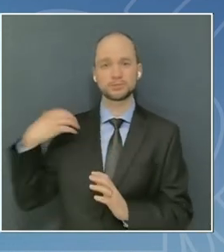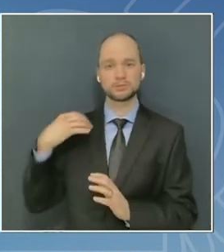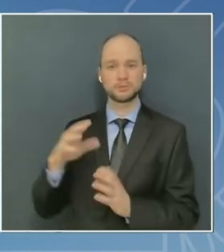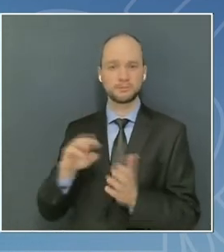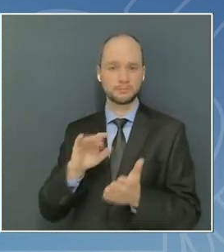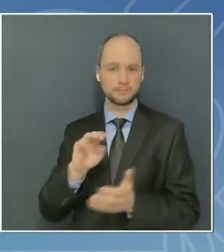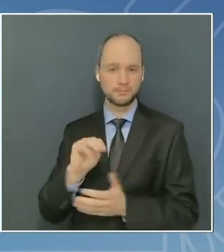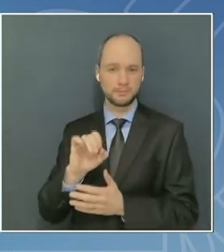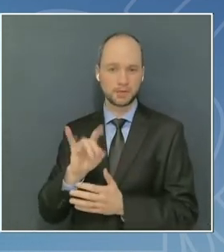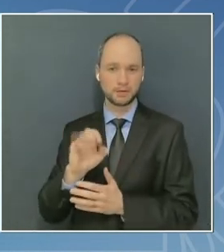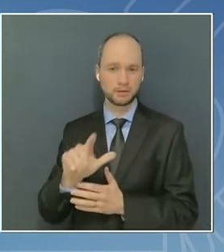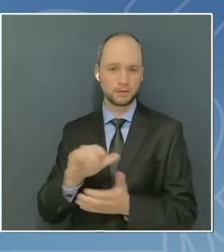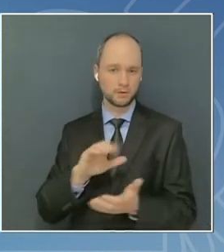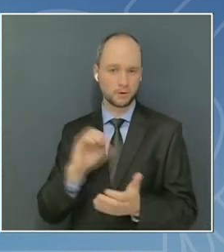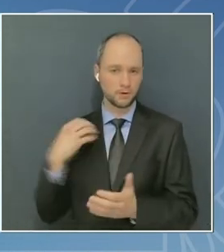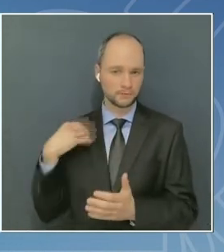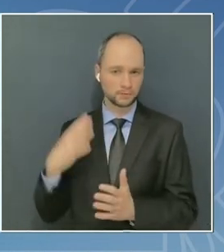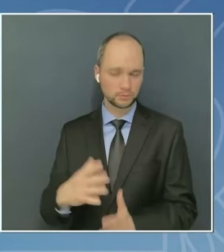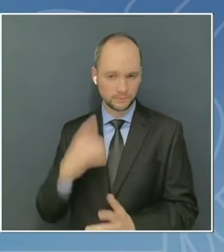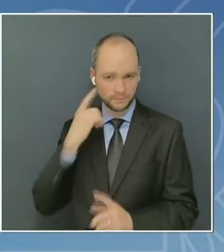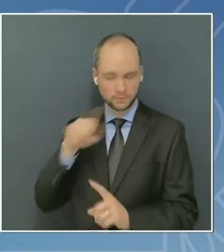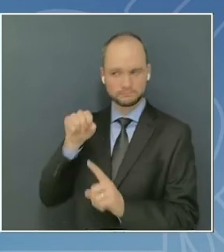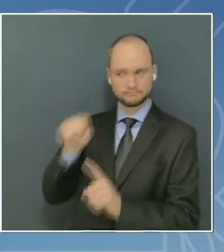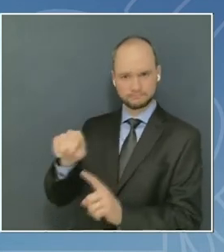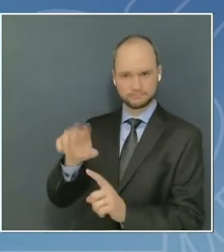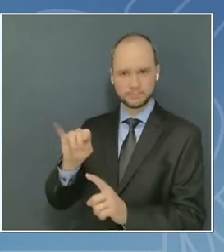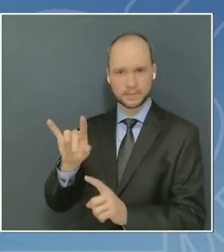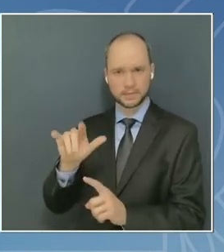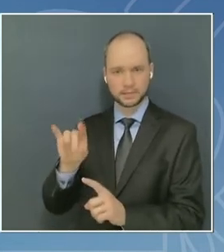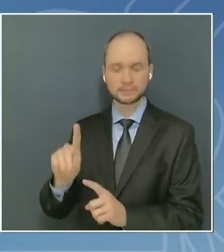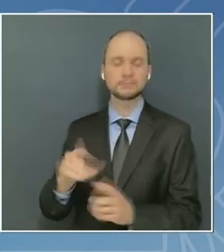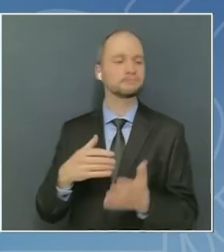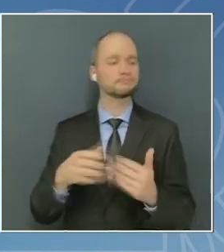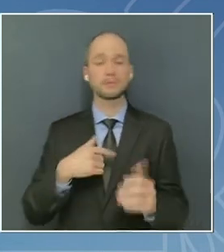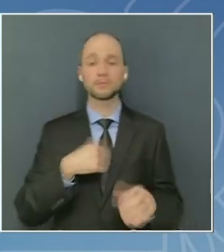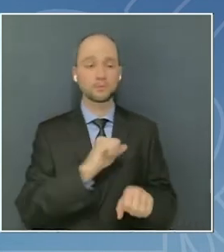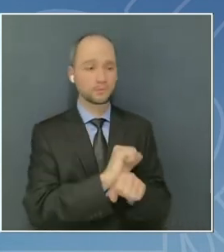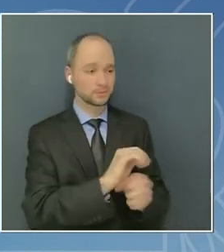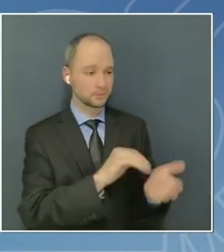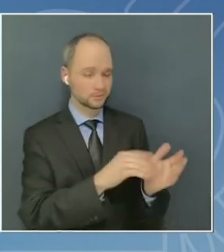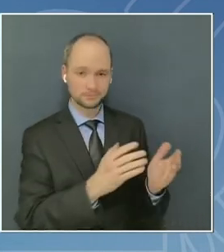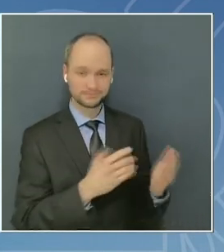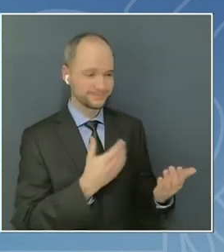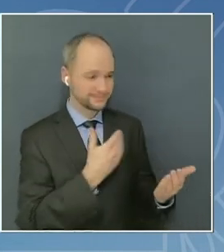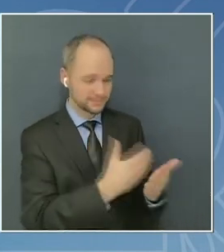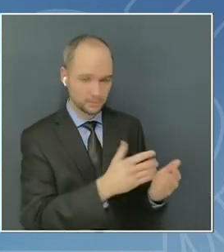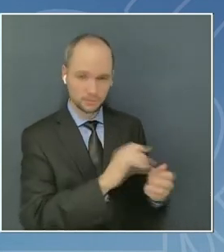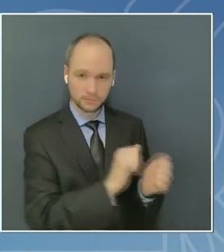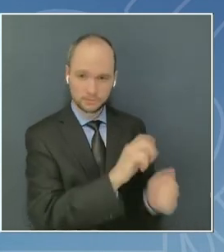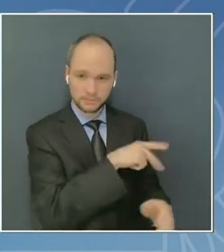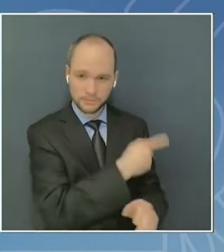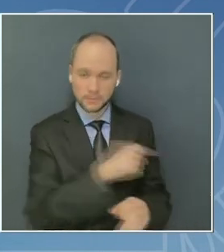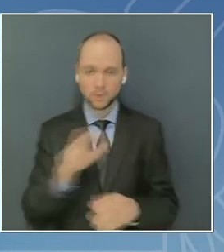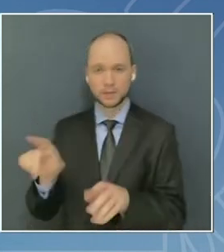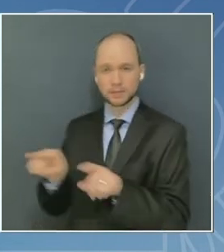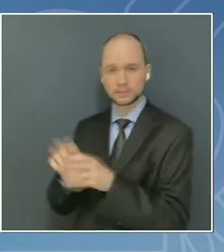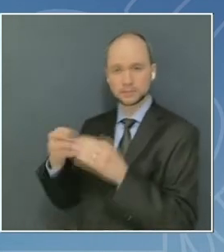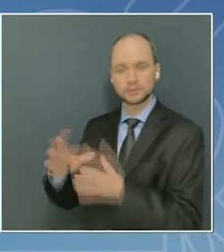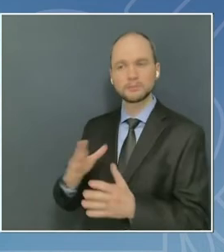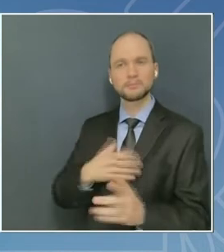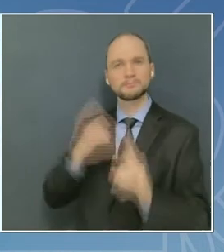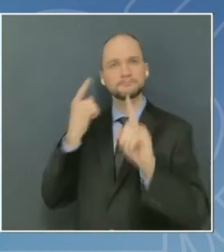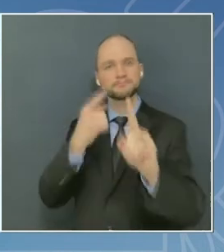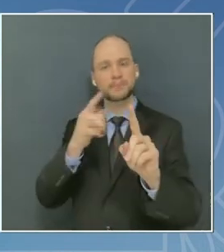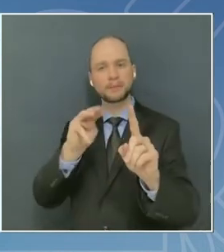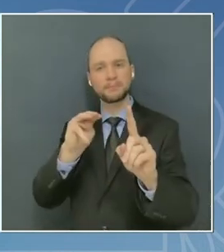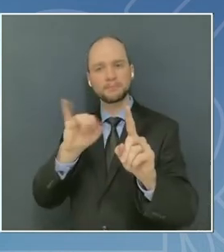what role I've been in, whether as a doctor at the bedside or as a health policy leader, I've always remembered that it's about the mission. That's why